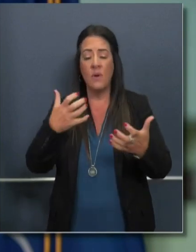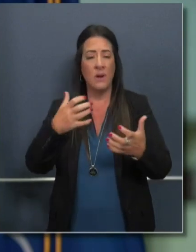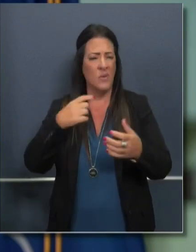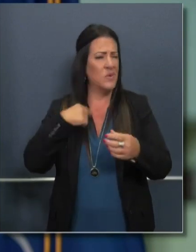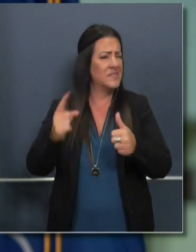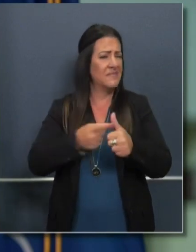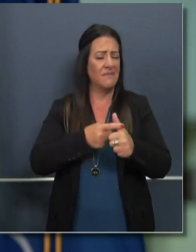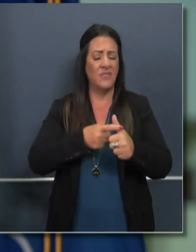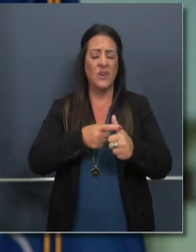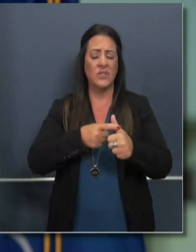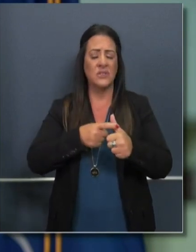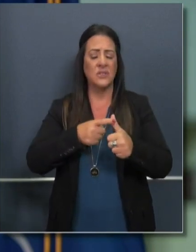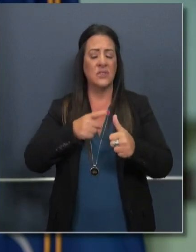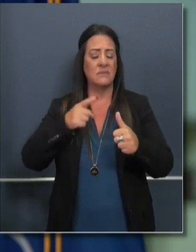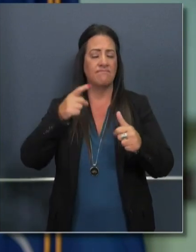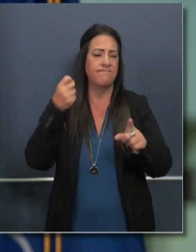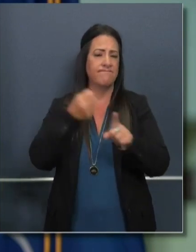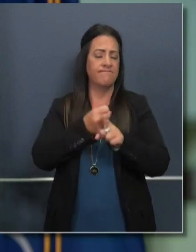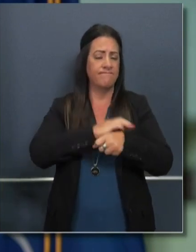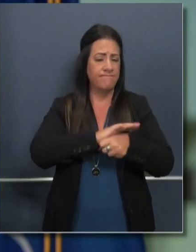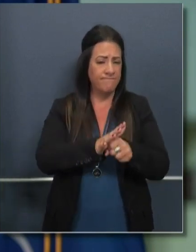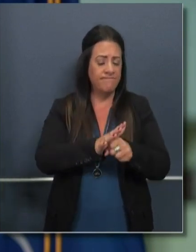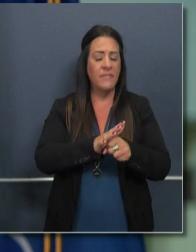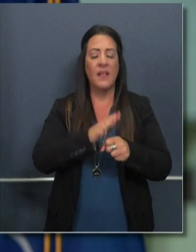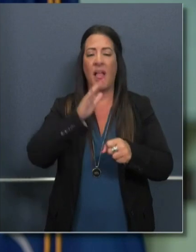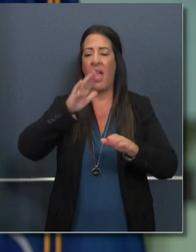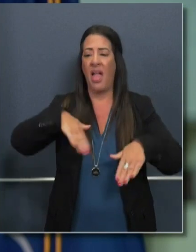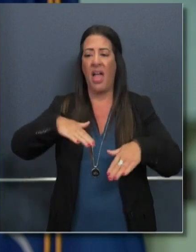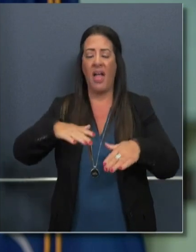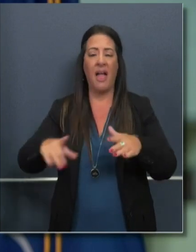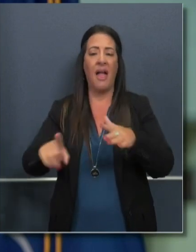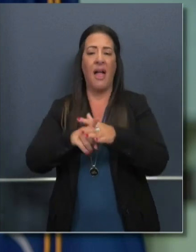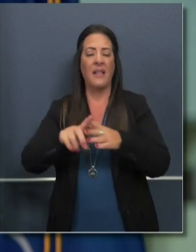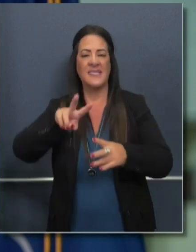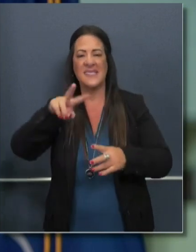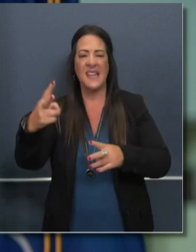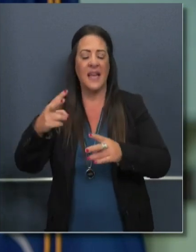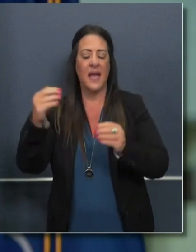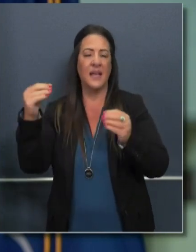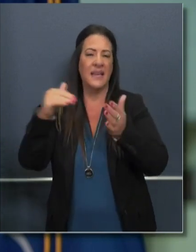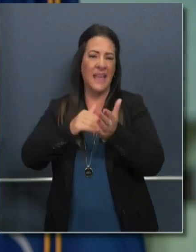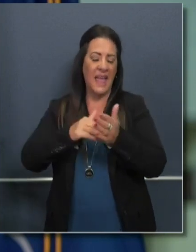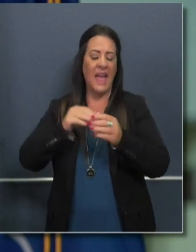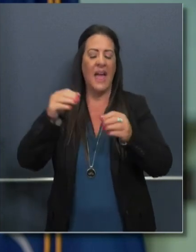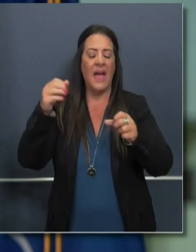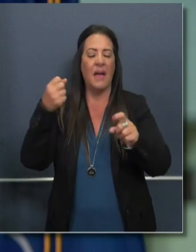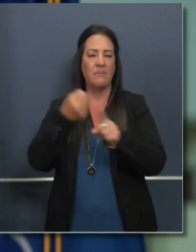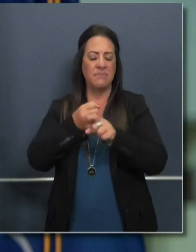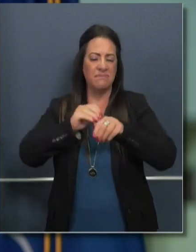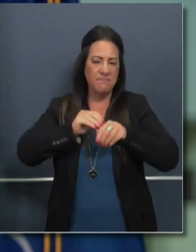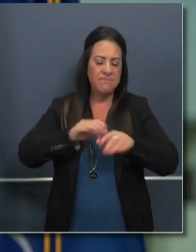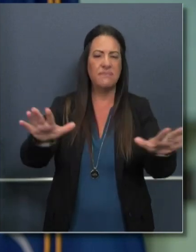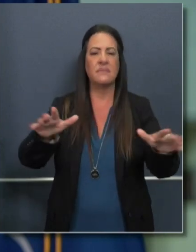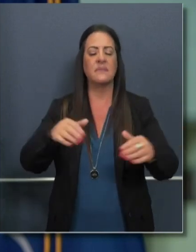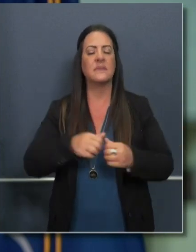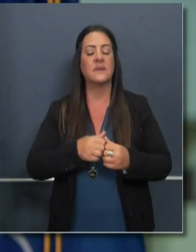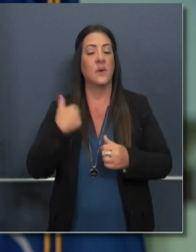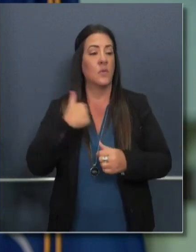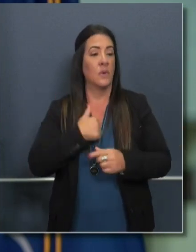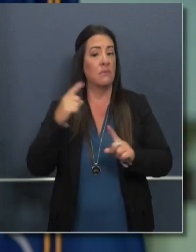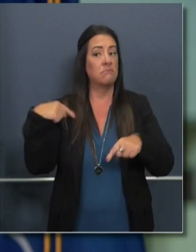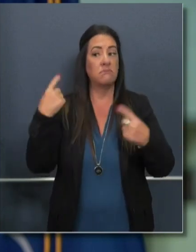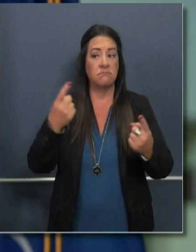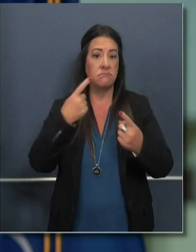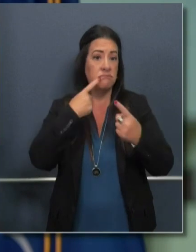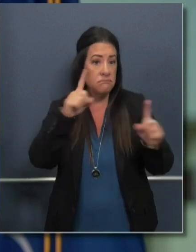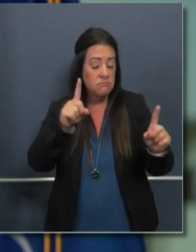first wave of this pandemic. We are not in the second wave. We've been successful in the state of California of